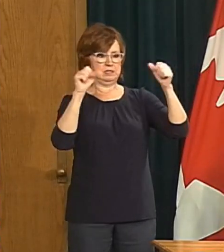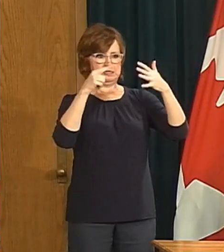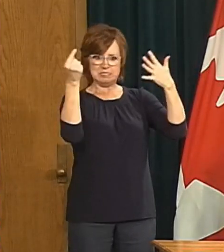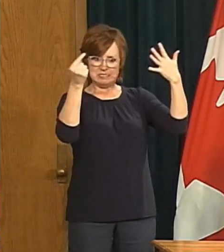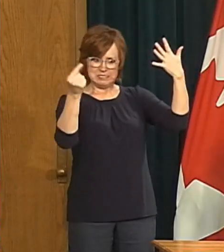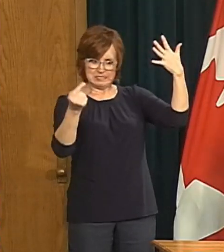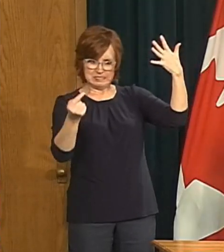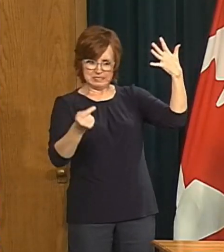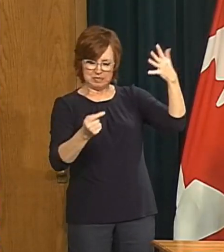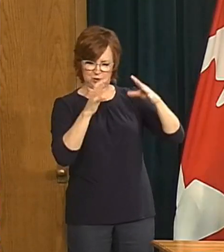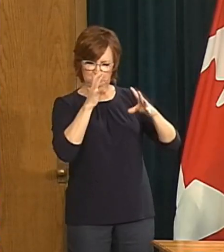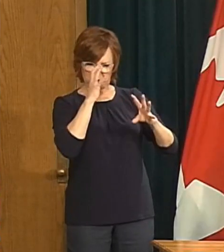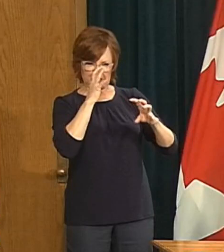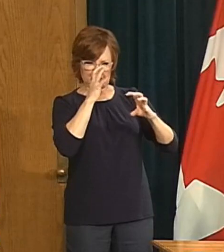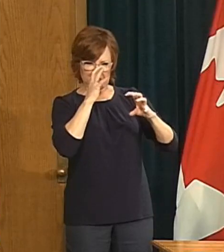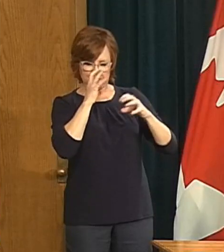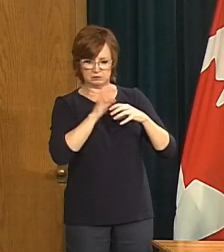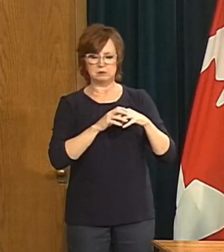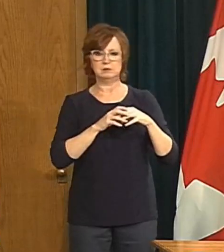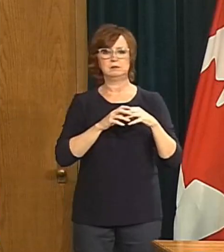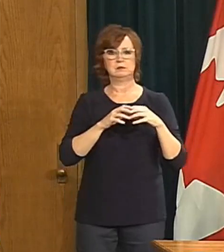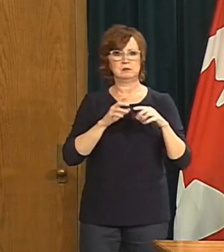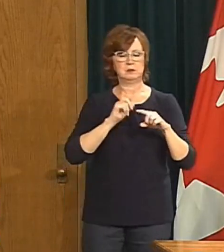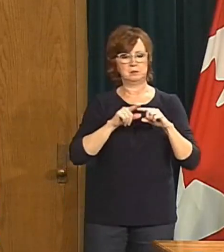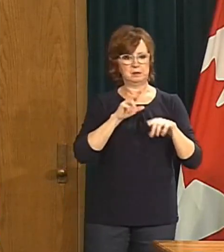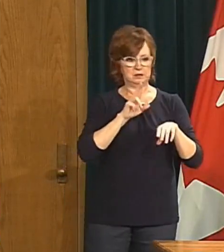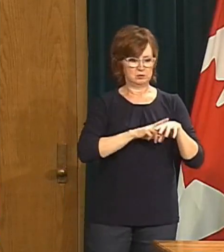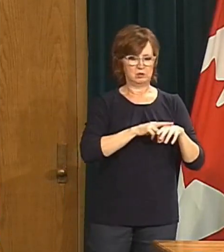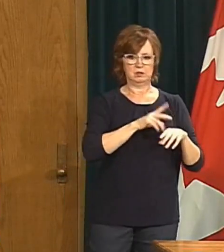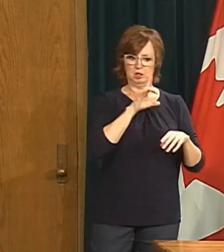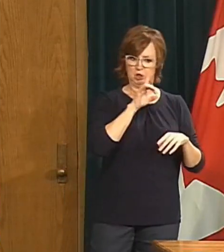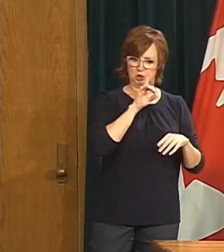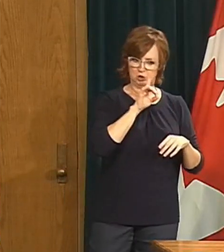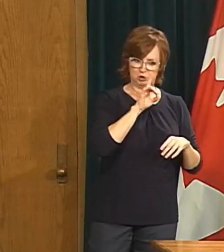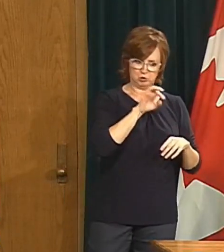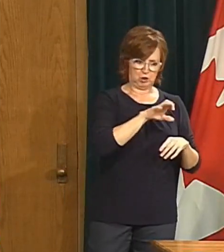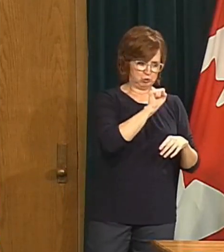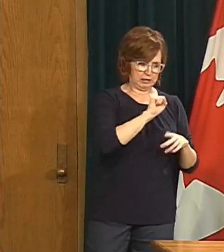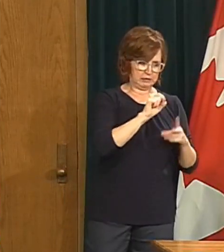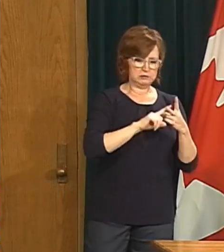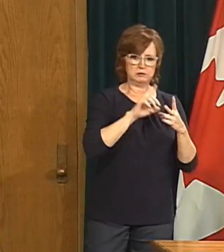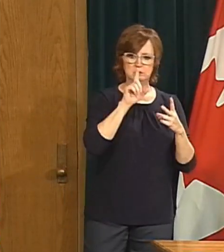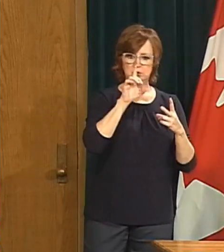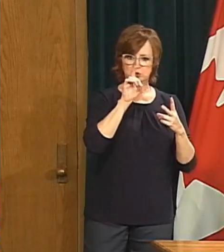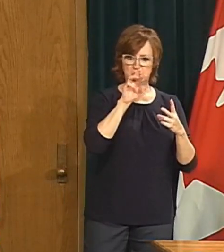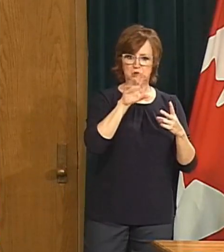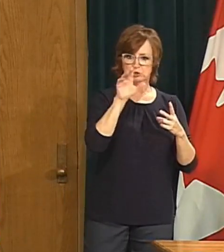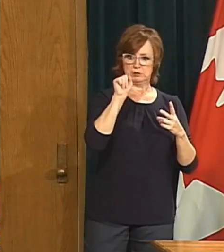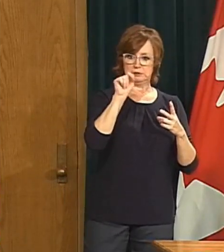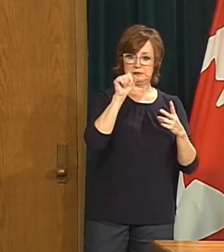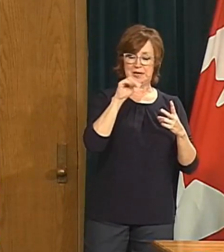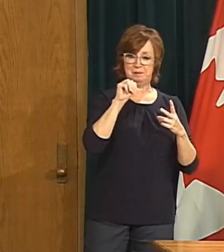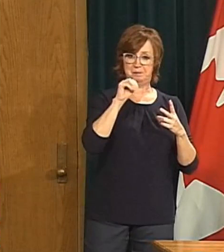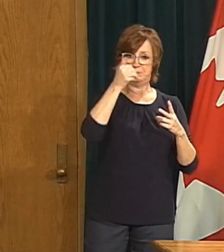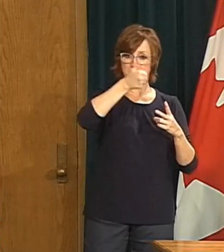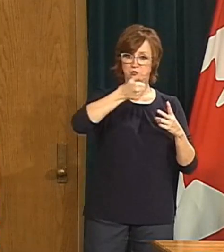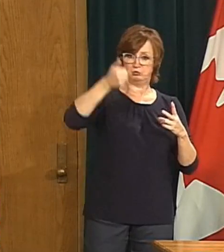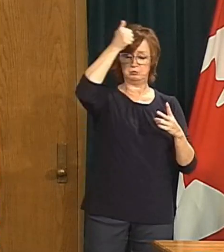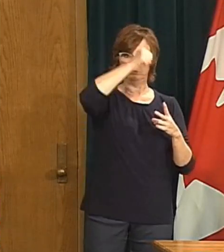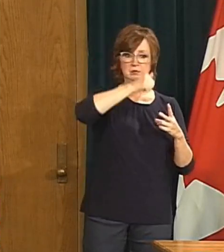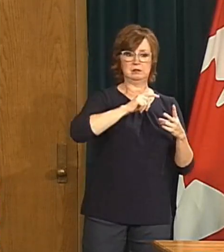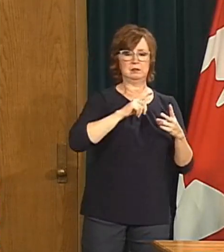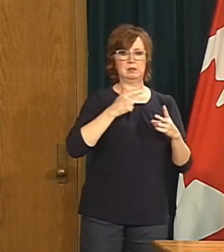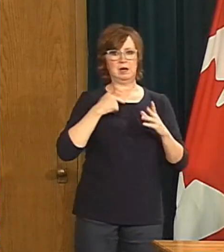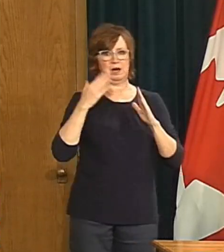that is going to occur and they are able to meet all of the criteria of Dr. Shahab's and Dr. Tam's, that I would hope that the